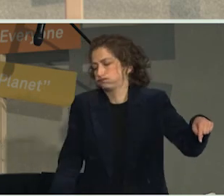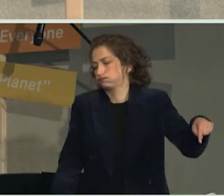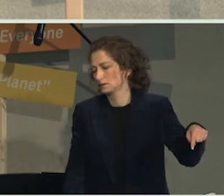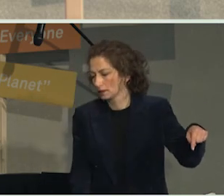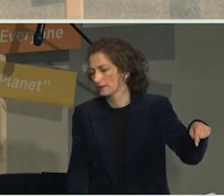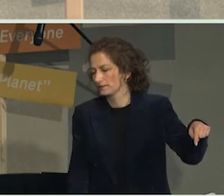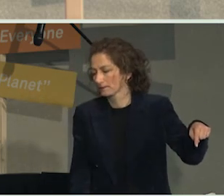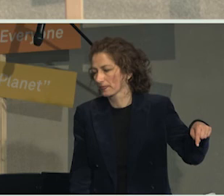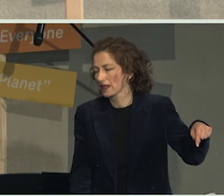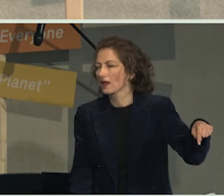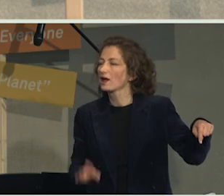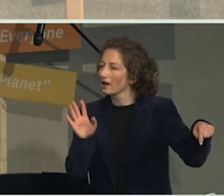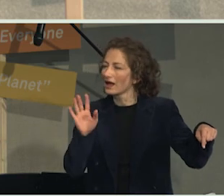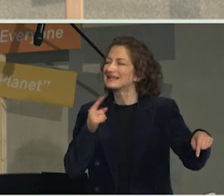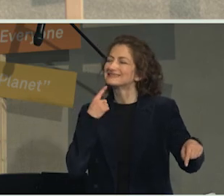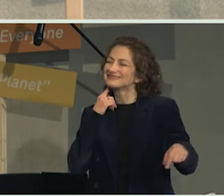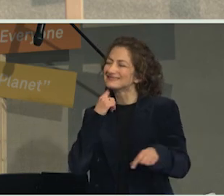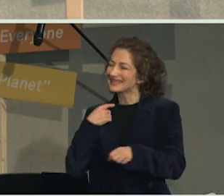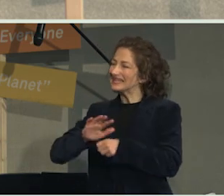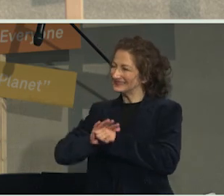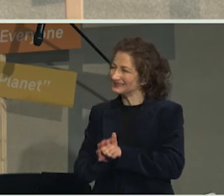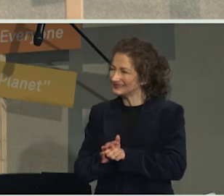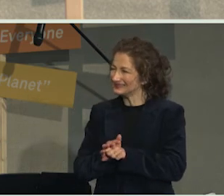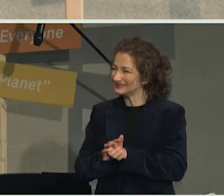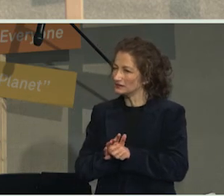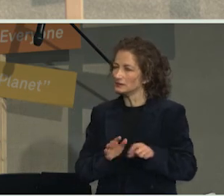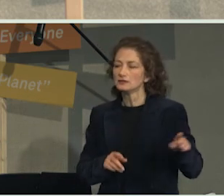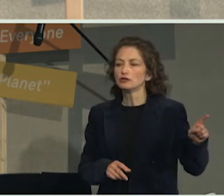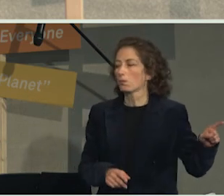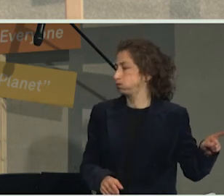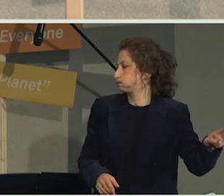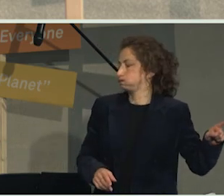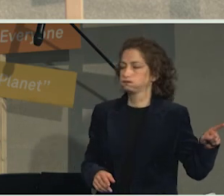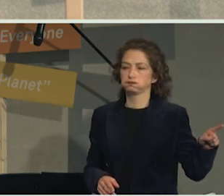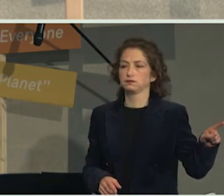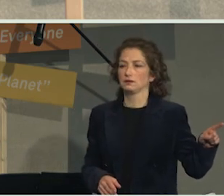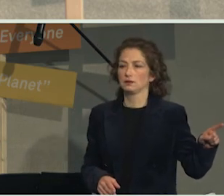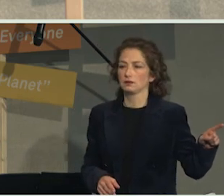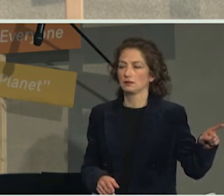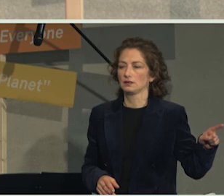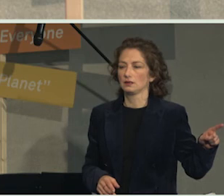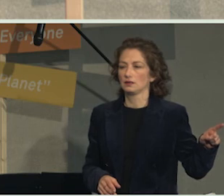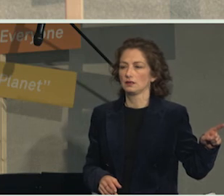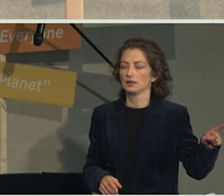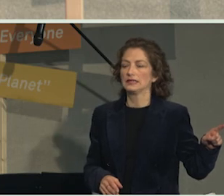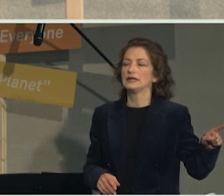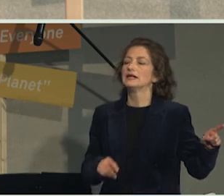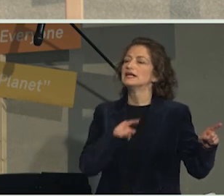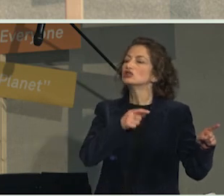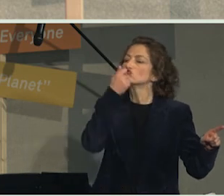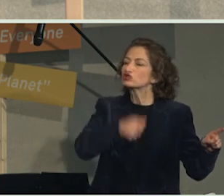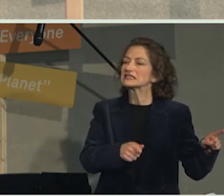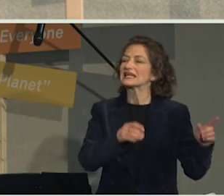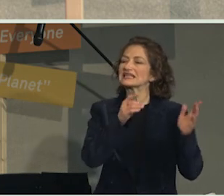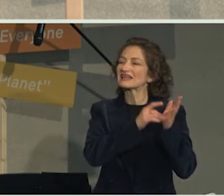I call a sexist rider to our agreement. For him, shit clearly applied to things that we were going to be affected by in